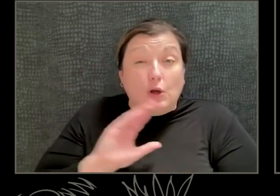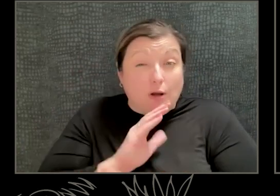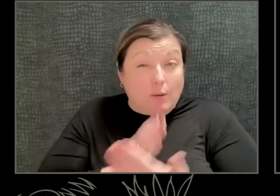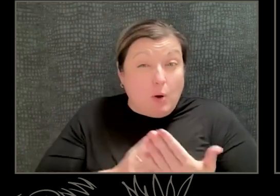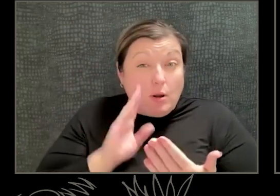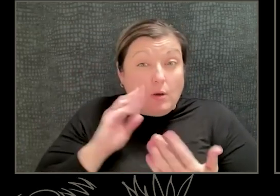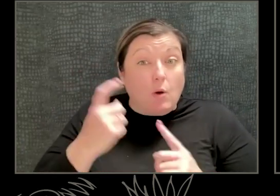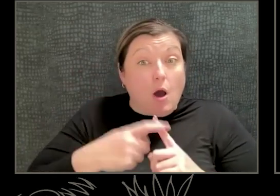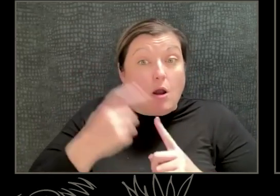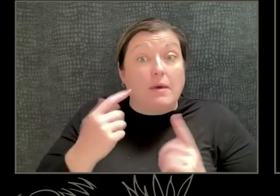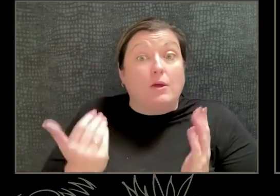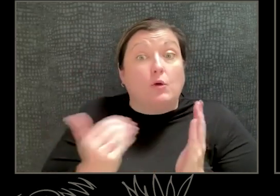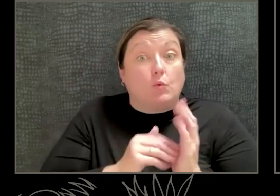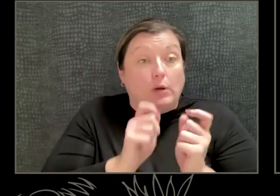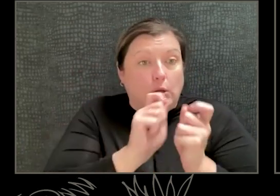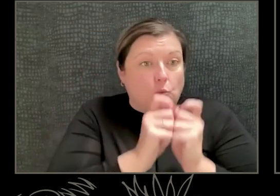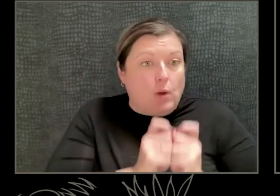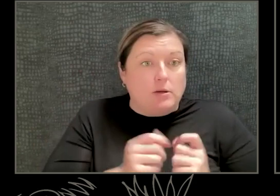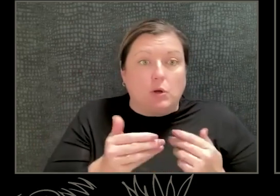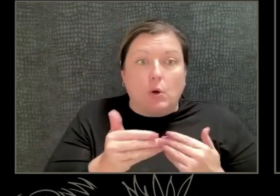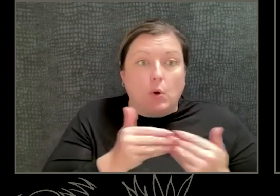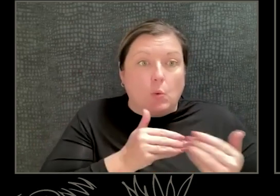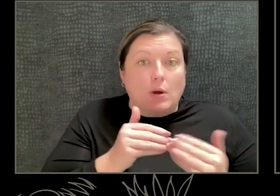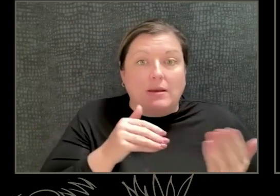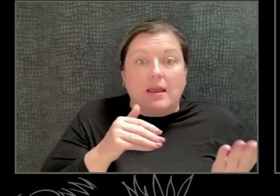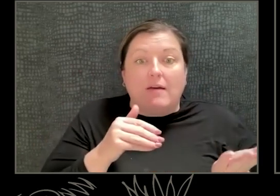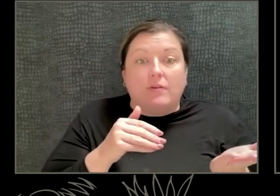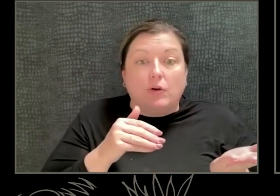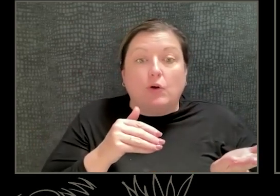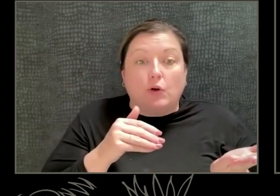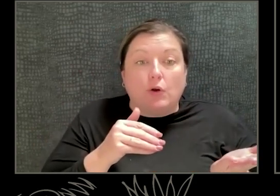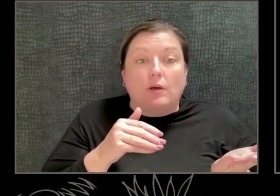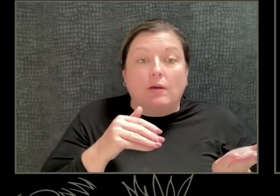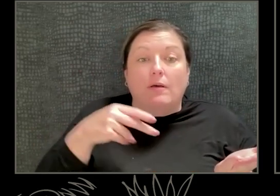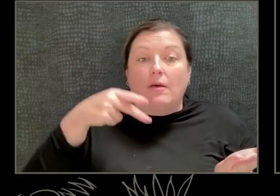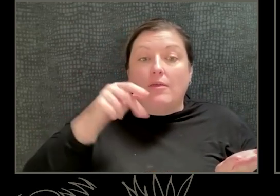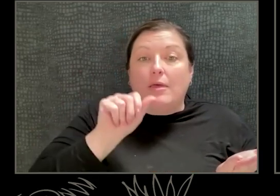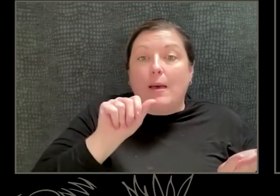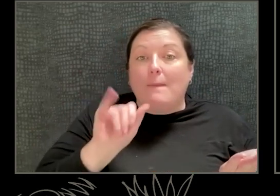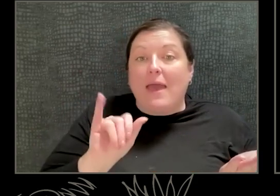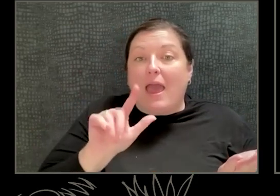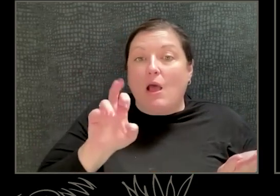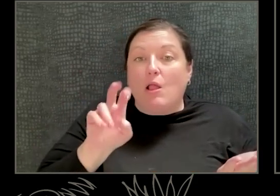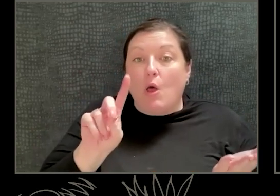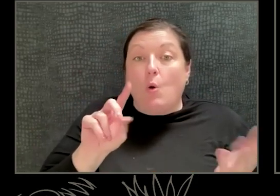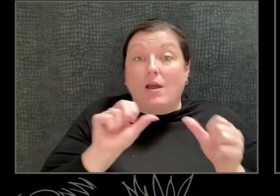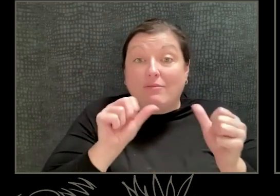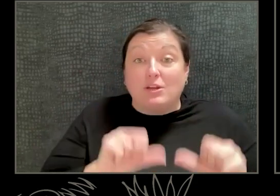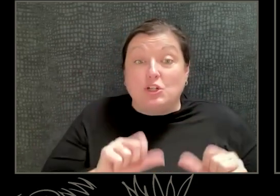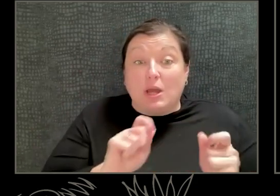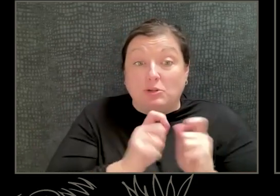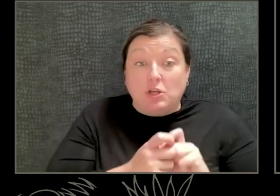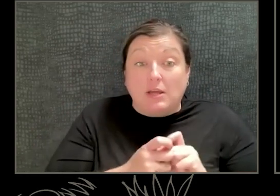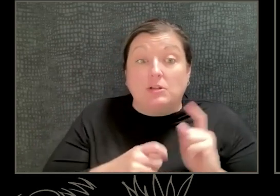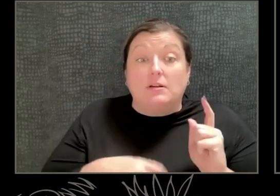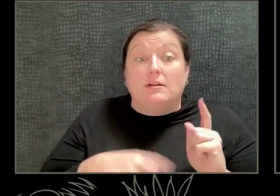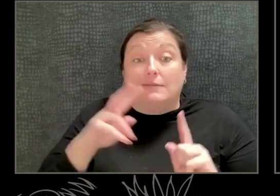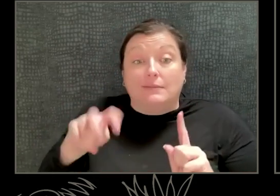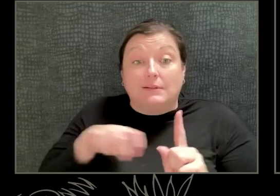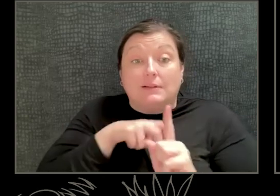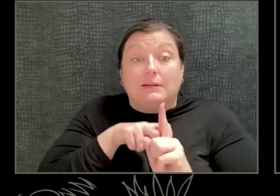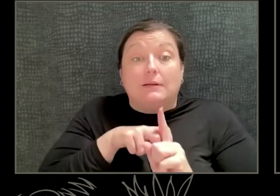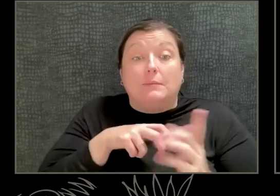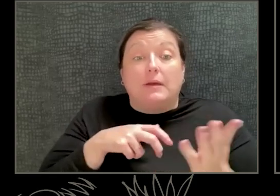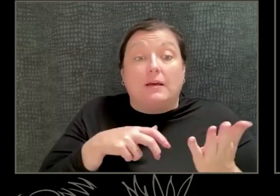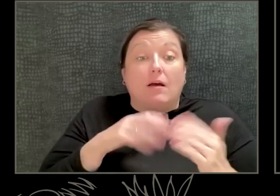automatically re-render whenever the payload of this shape changes. And of course, they're piggybacking on Postgres logical replication